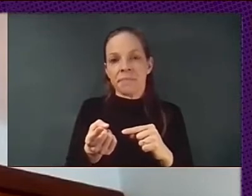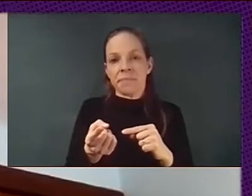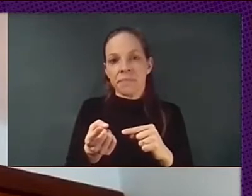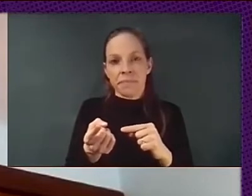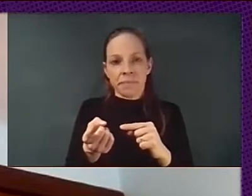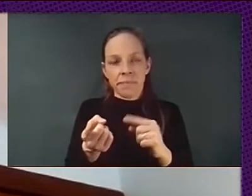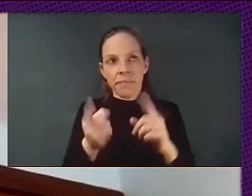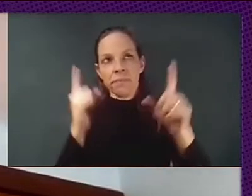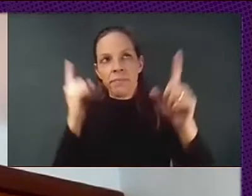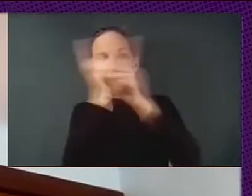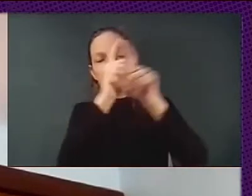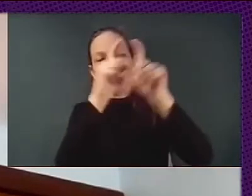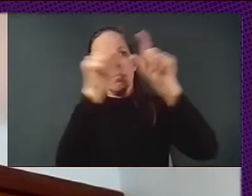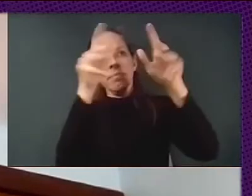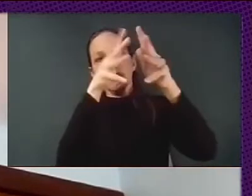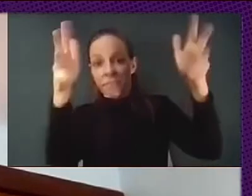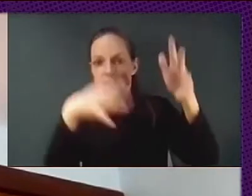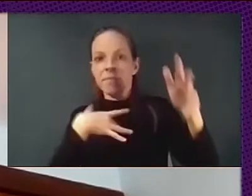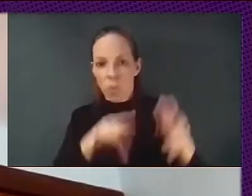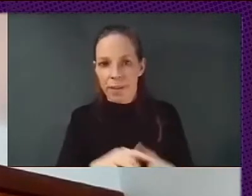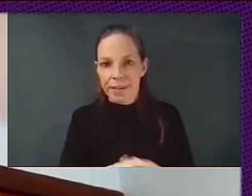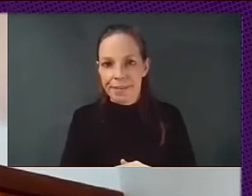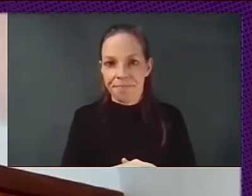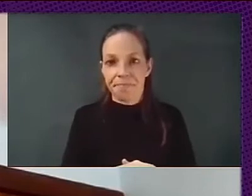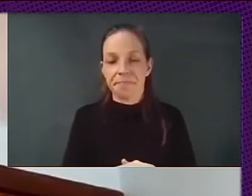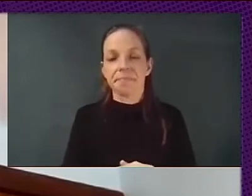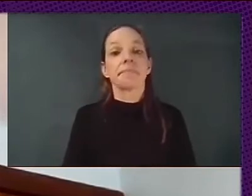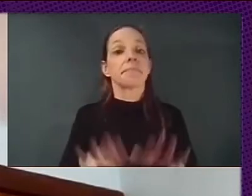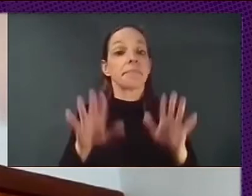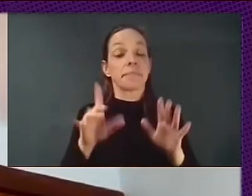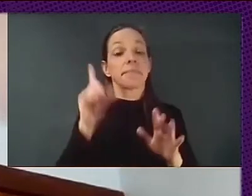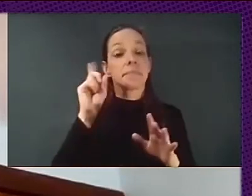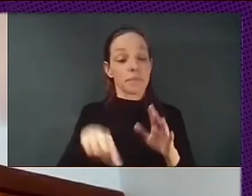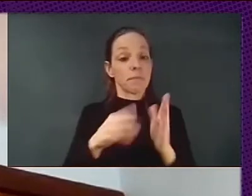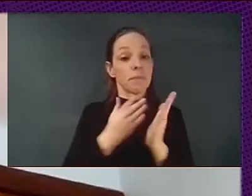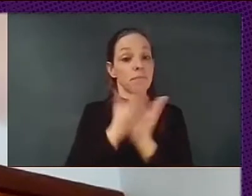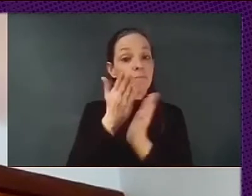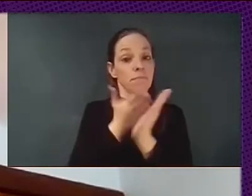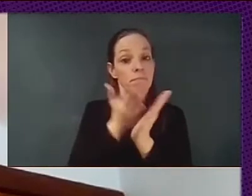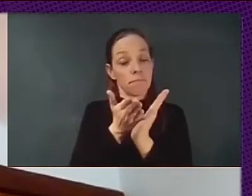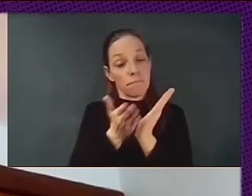are options to further decentralize the hosting